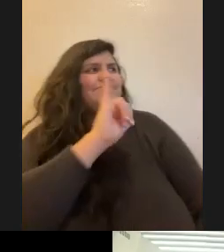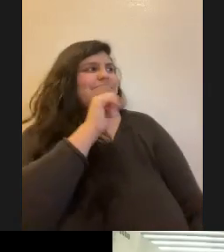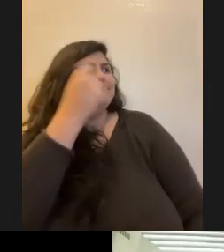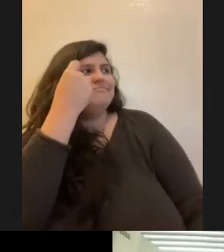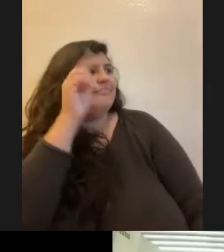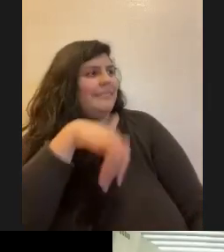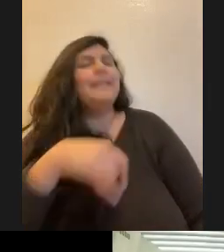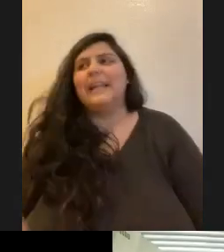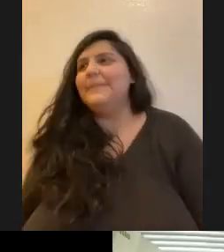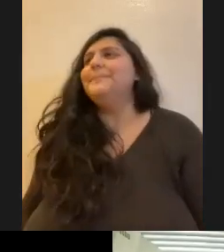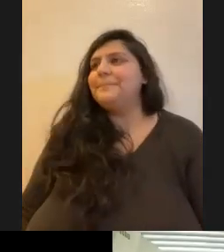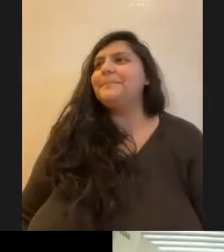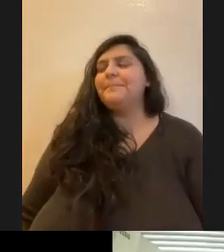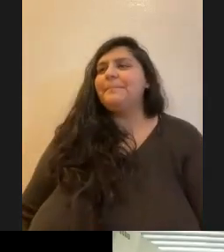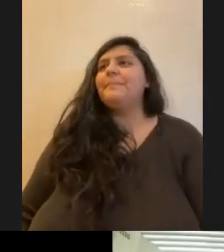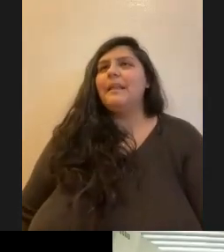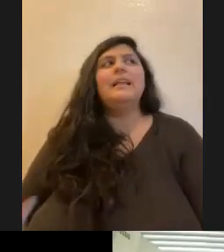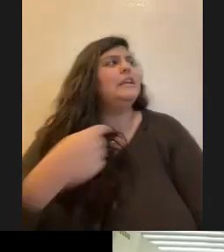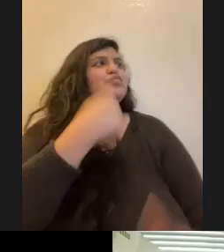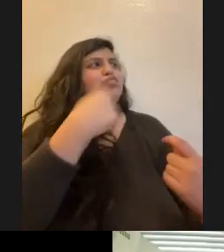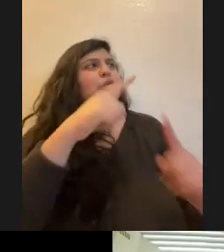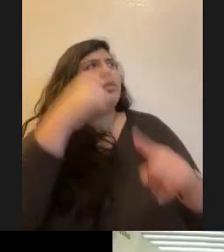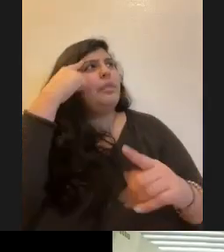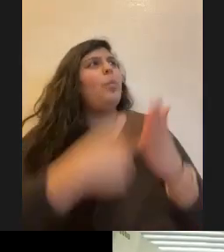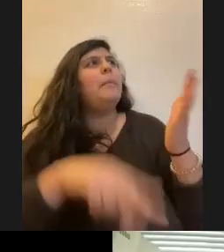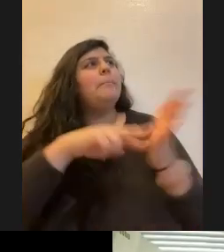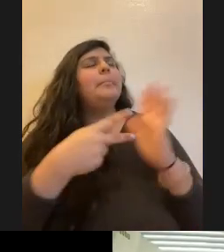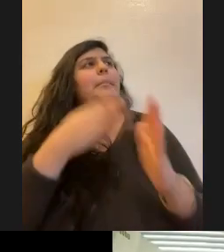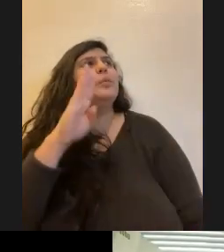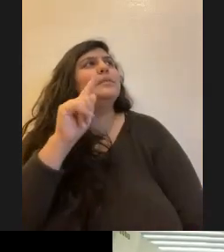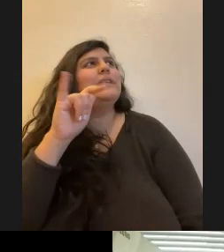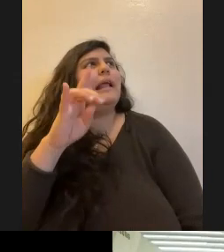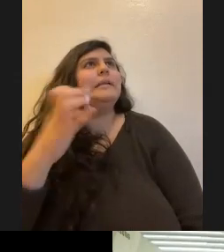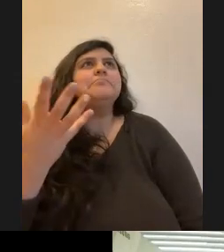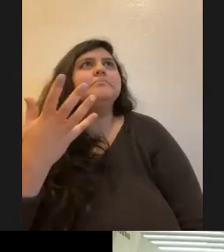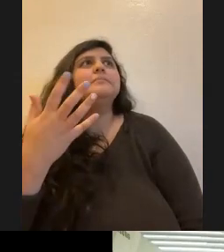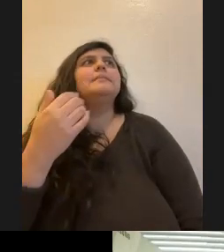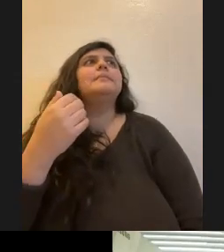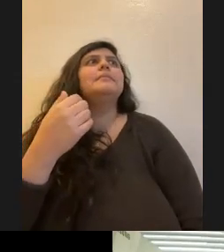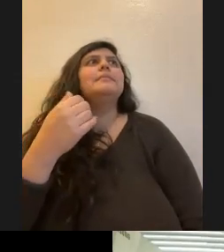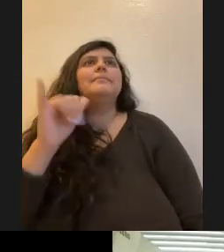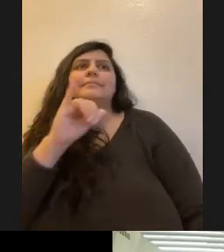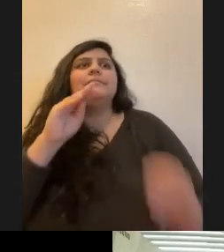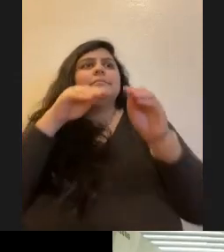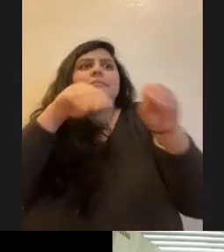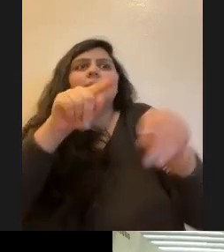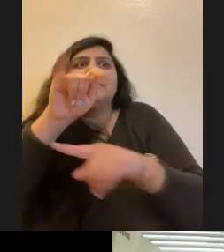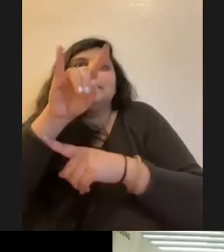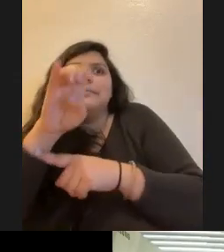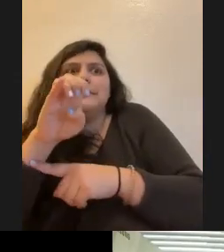want to. I'm trying to think what a blue tide is, other than like a tide, like a basic, like a tide.